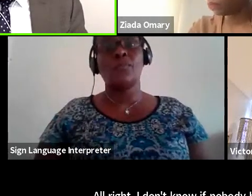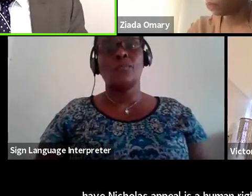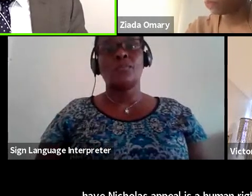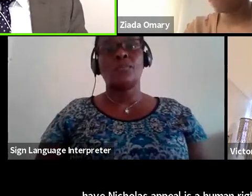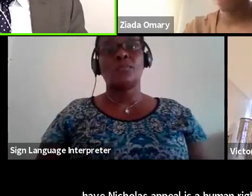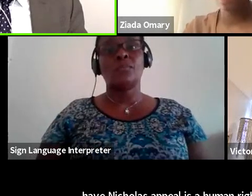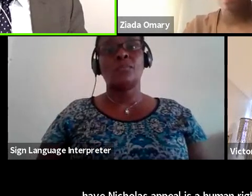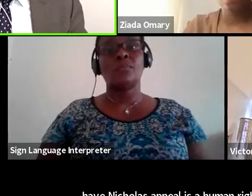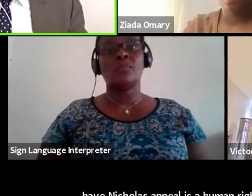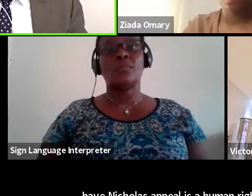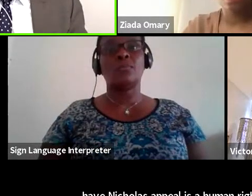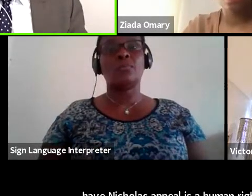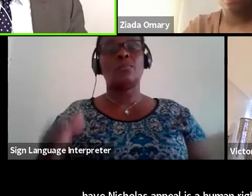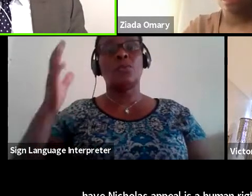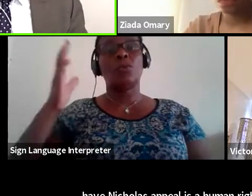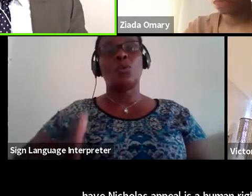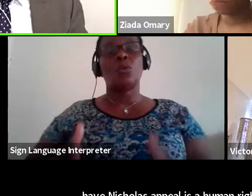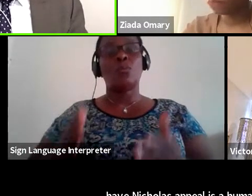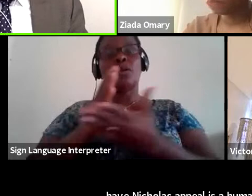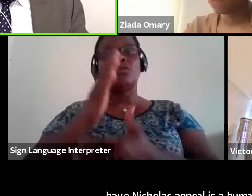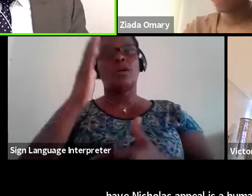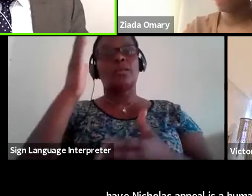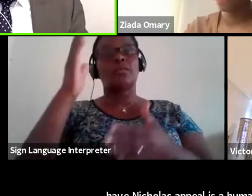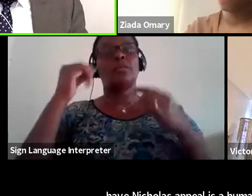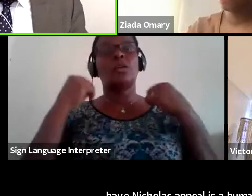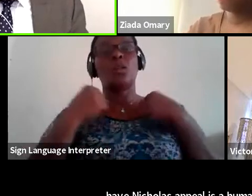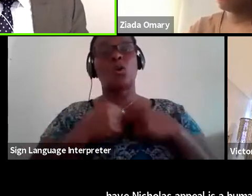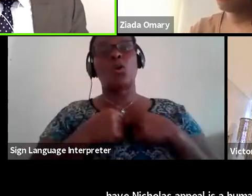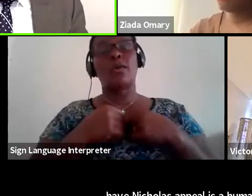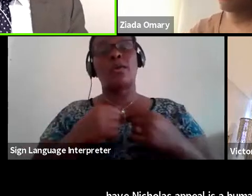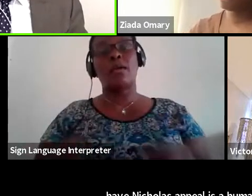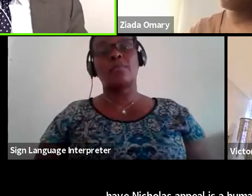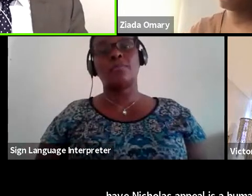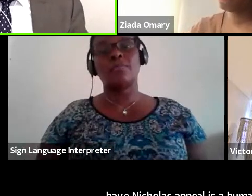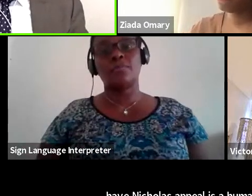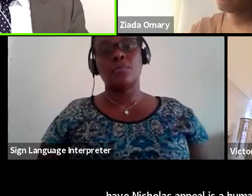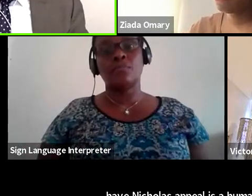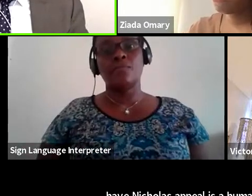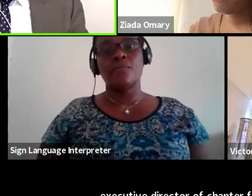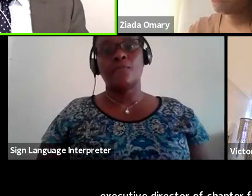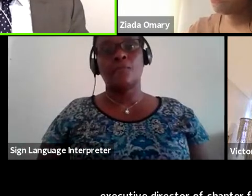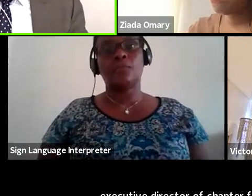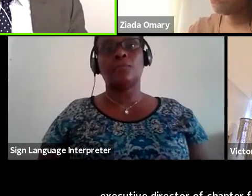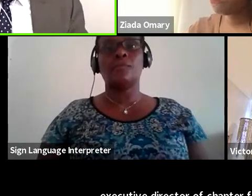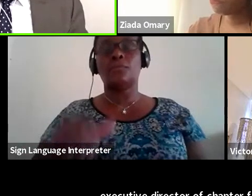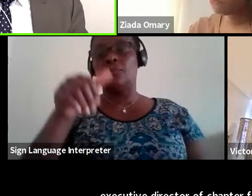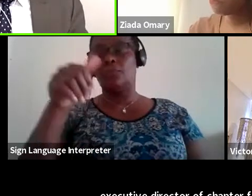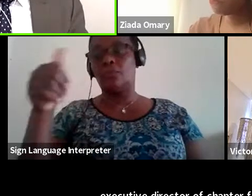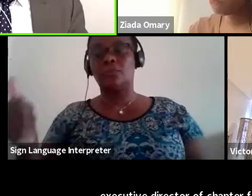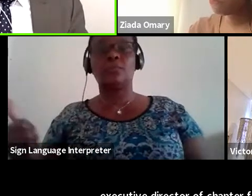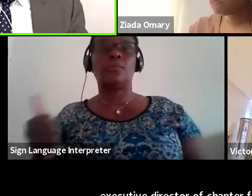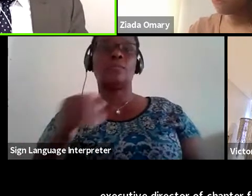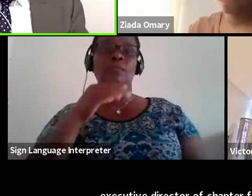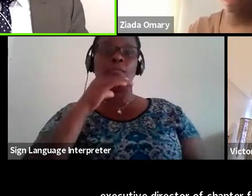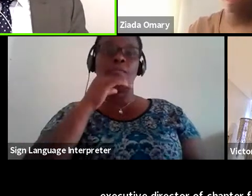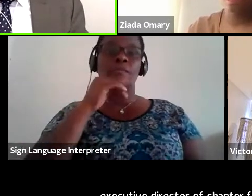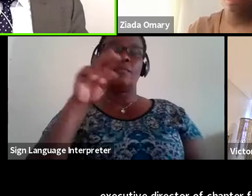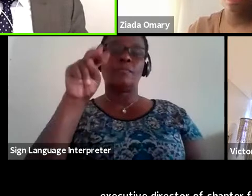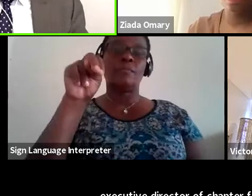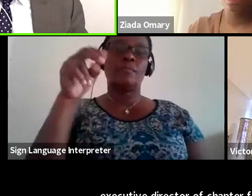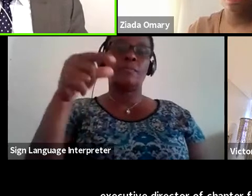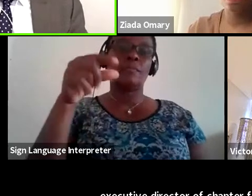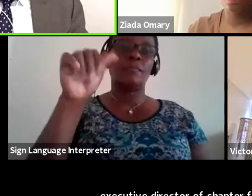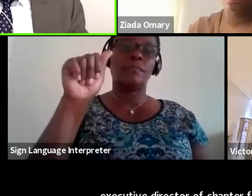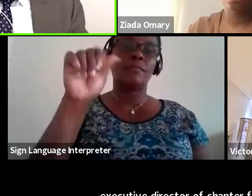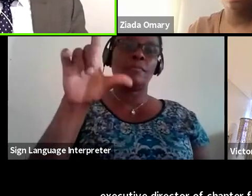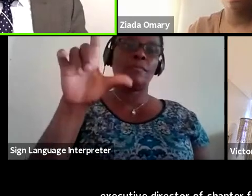Executive Director of Chapter 4, Uganda. Ngala Desmond from Defy, Het